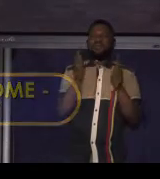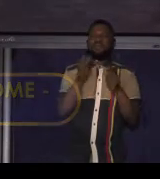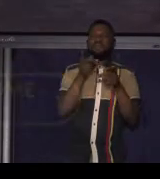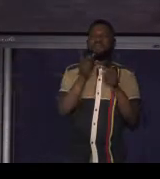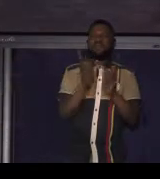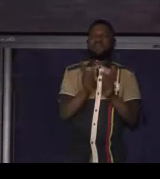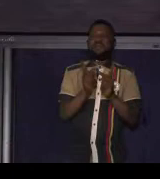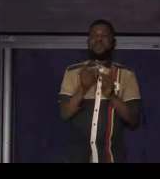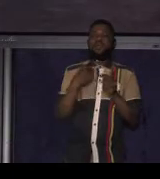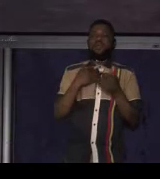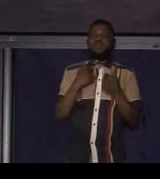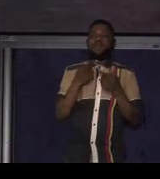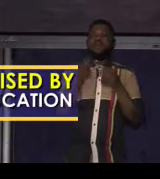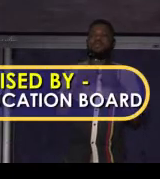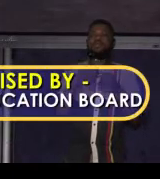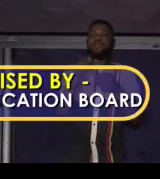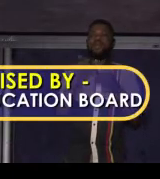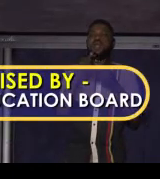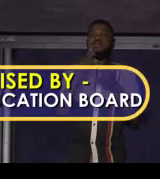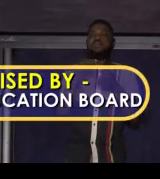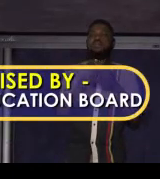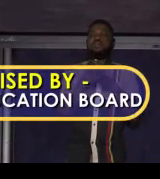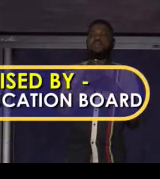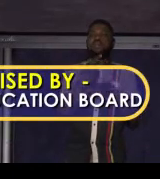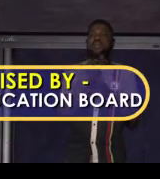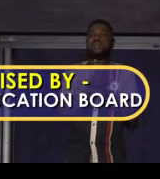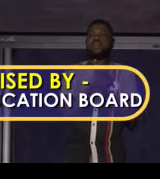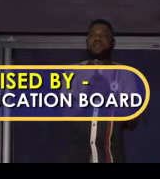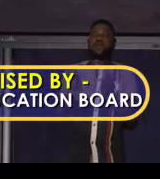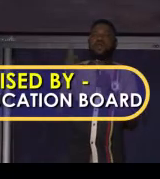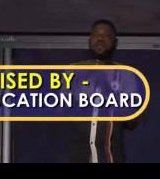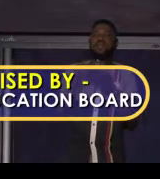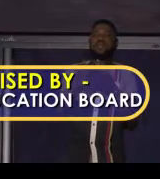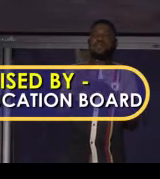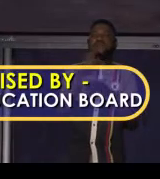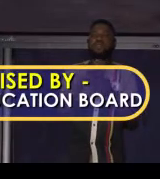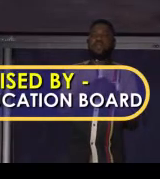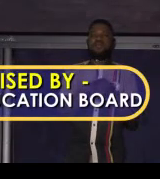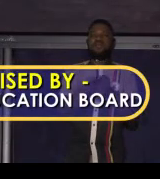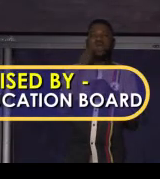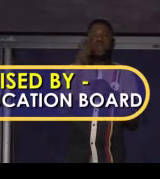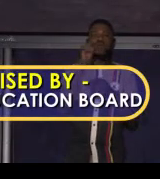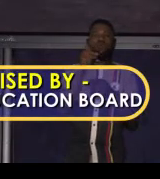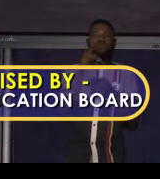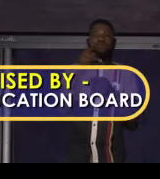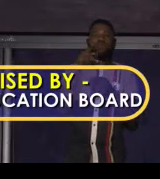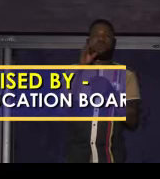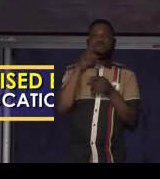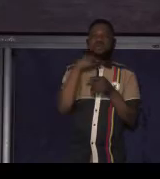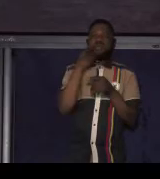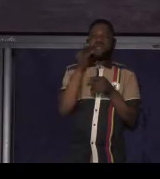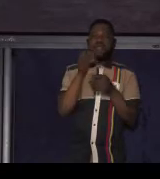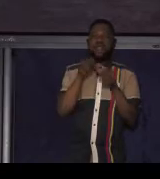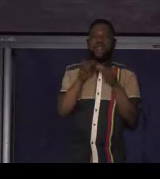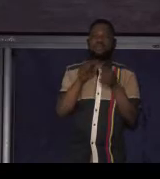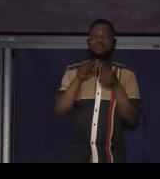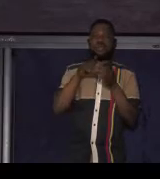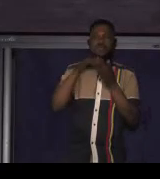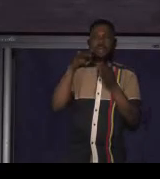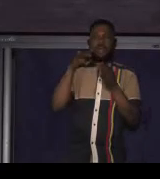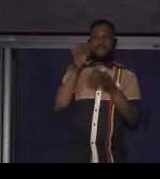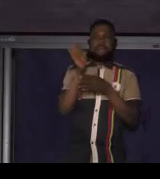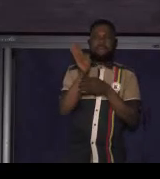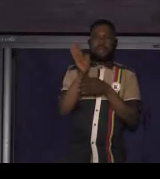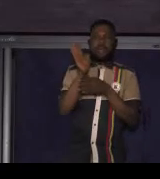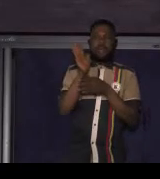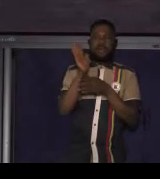a great person. We have come to the end of today's lesson. Until next time, Uncle Popo says,